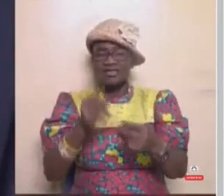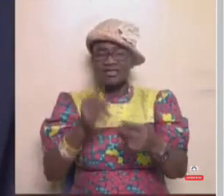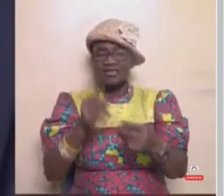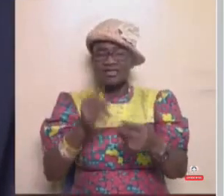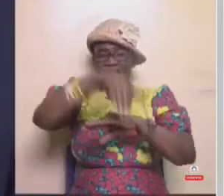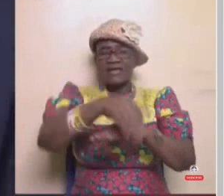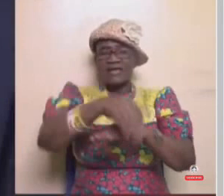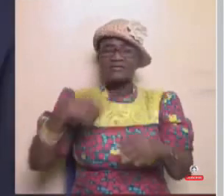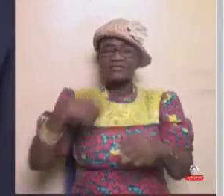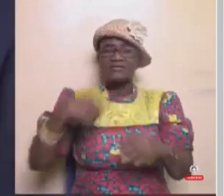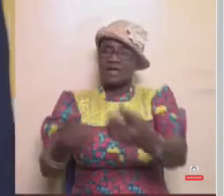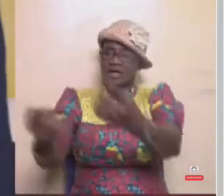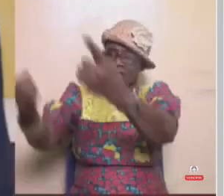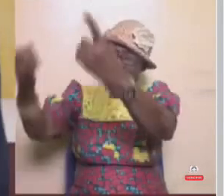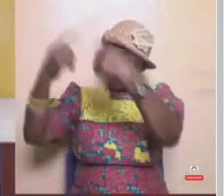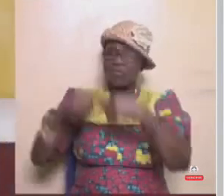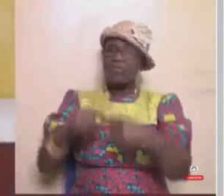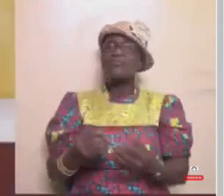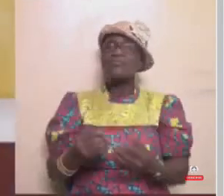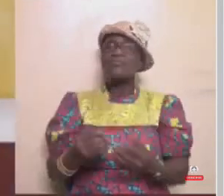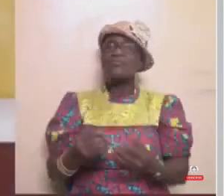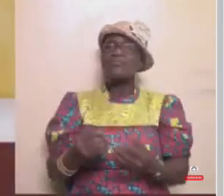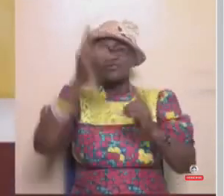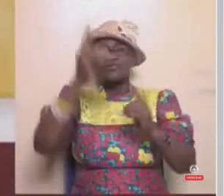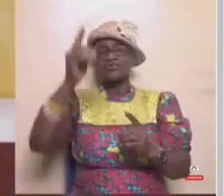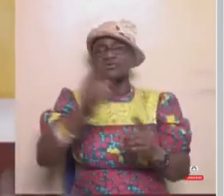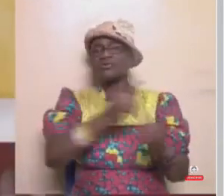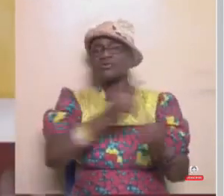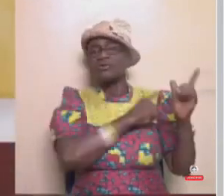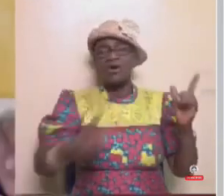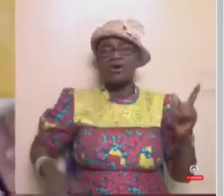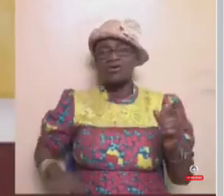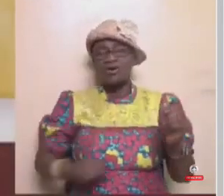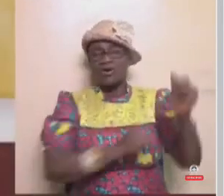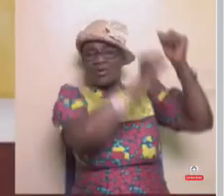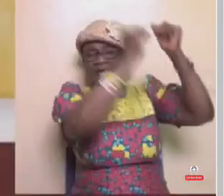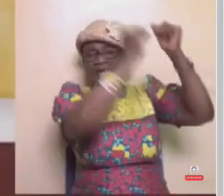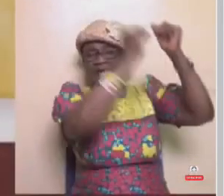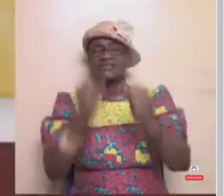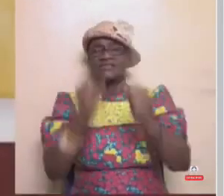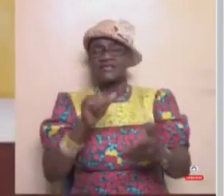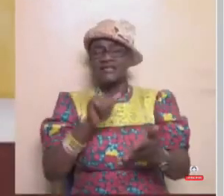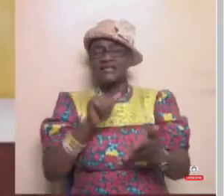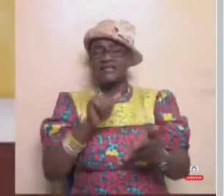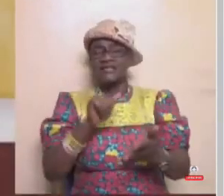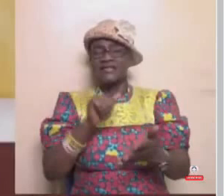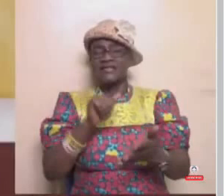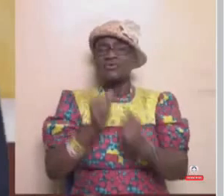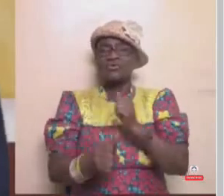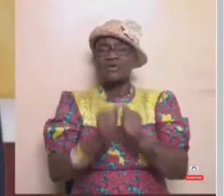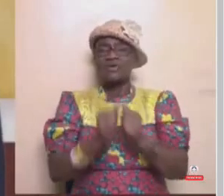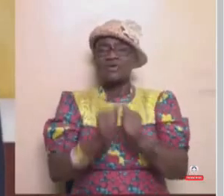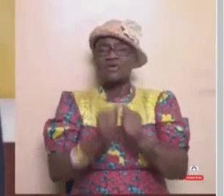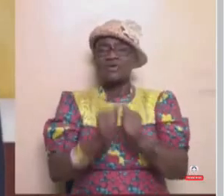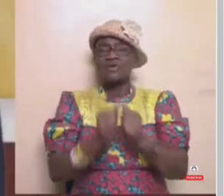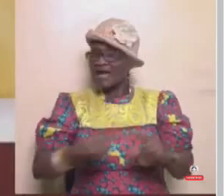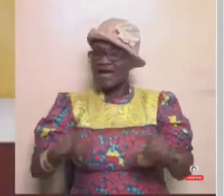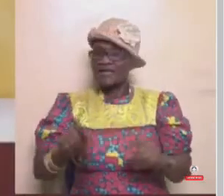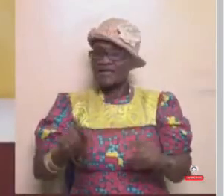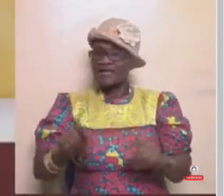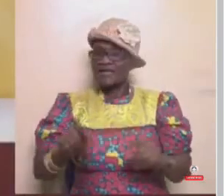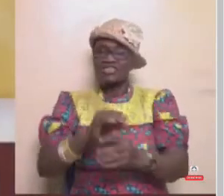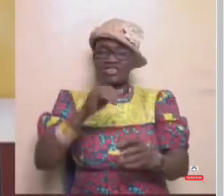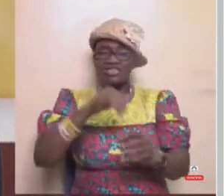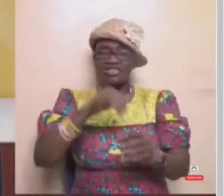you, Lord Almighty. That which we cannot change in our life, please change them in